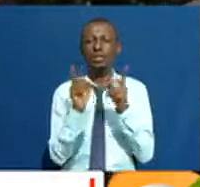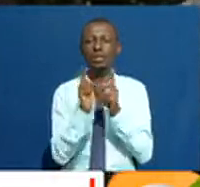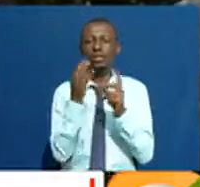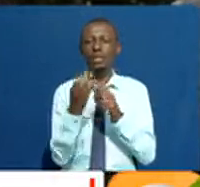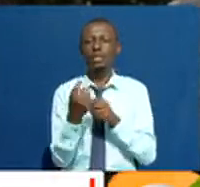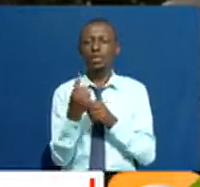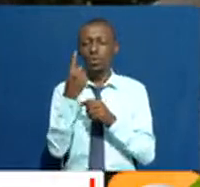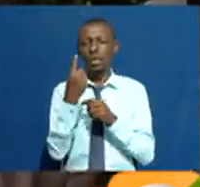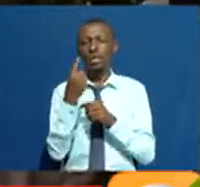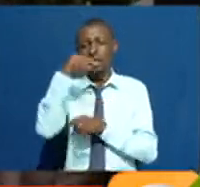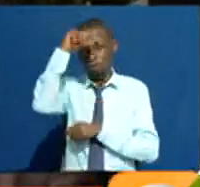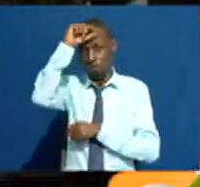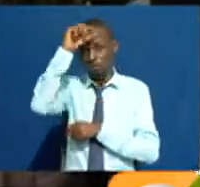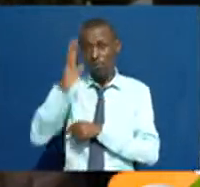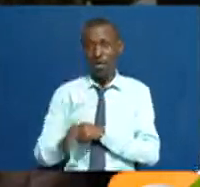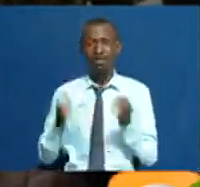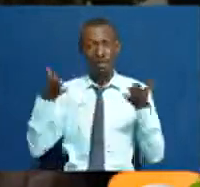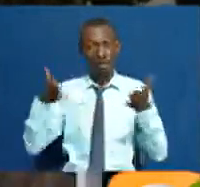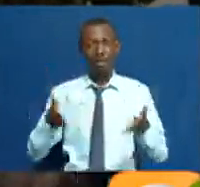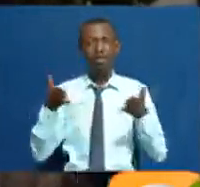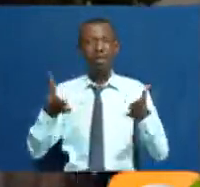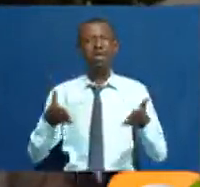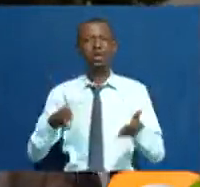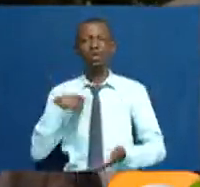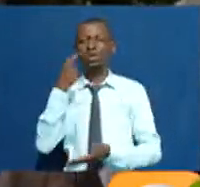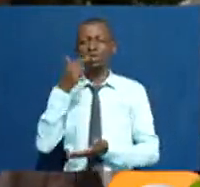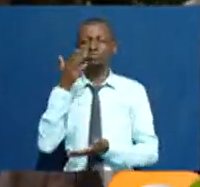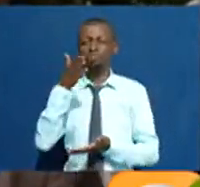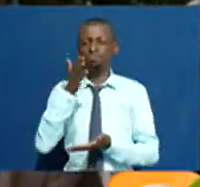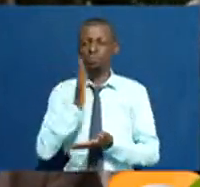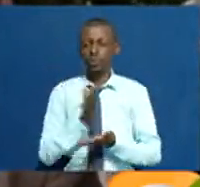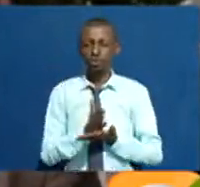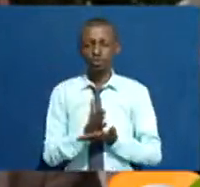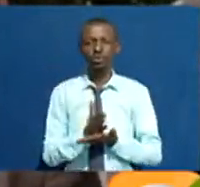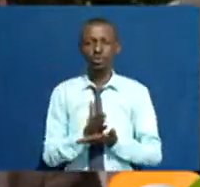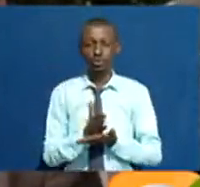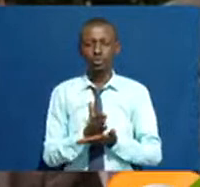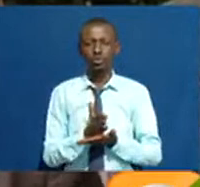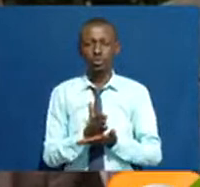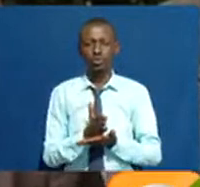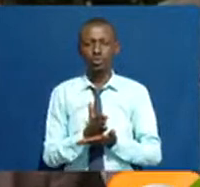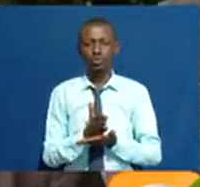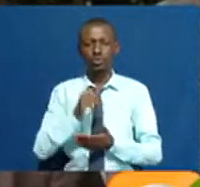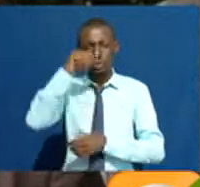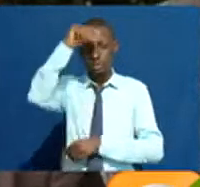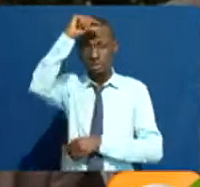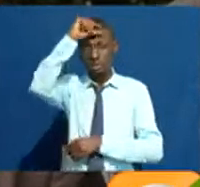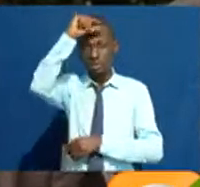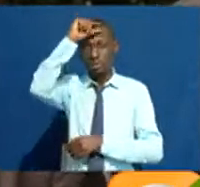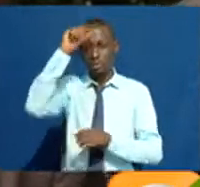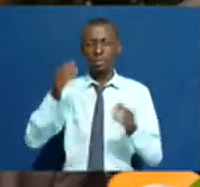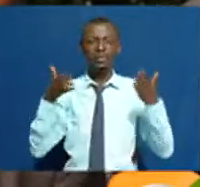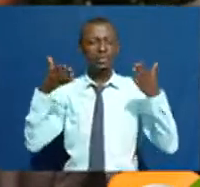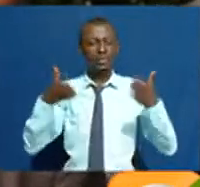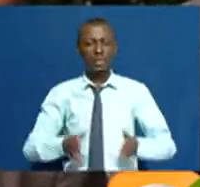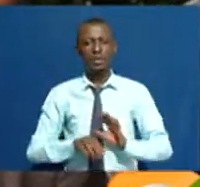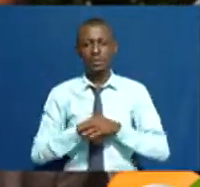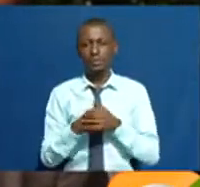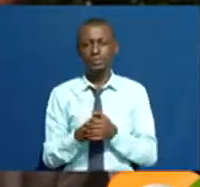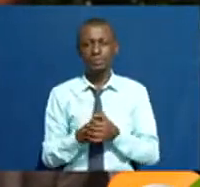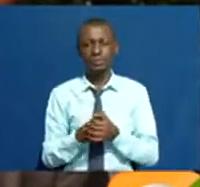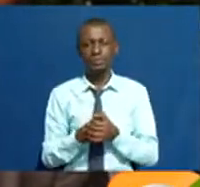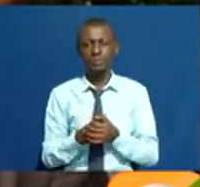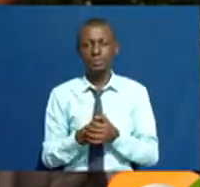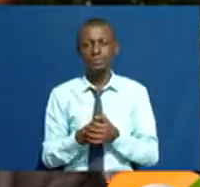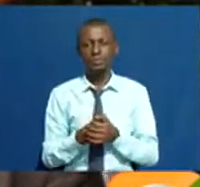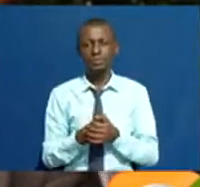Governor Jelilim. Na kusema ukweli, hii regime ya sasa